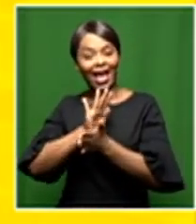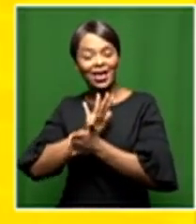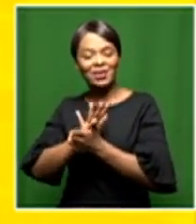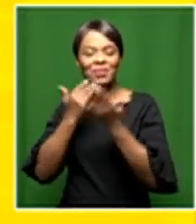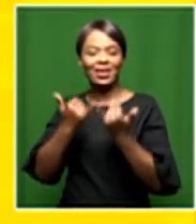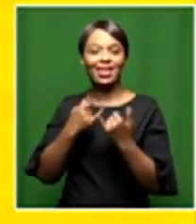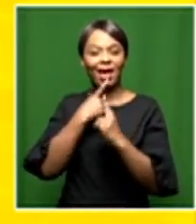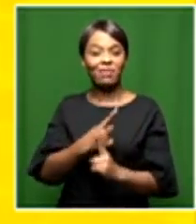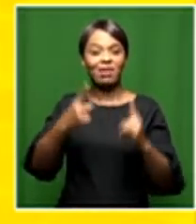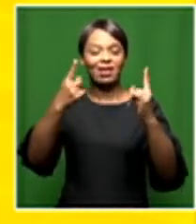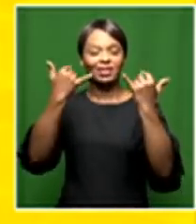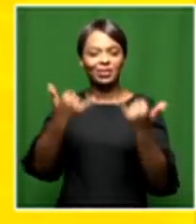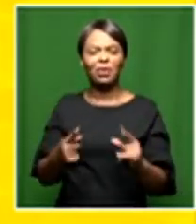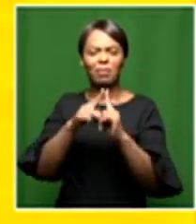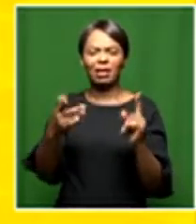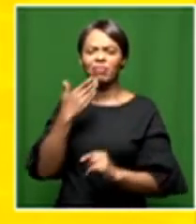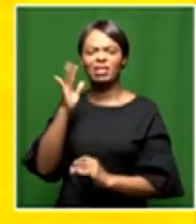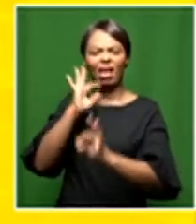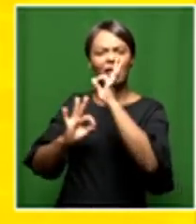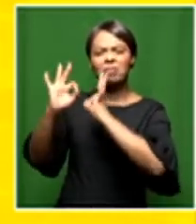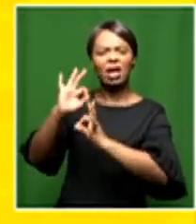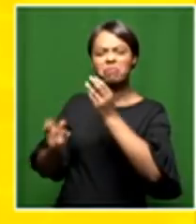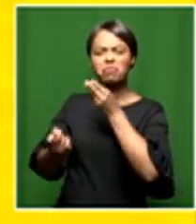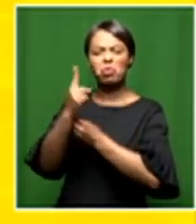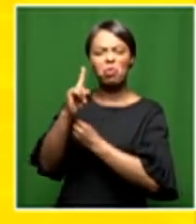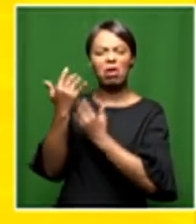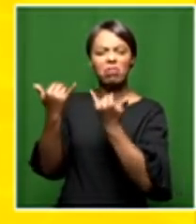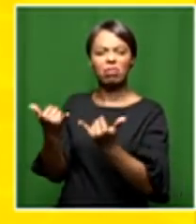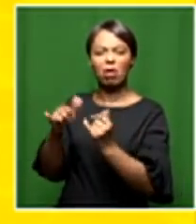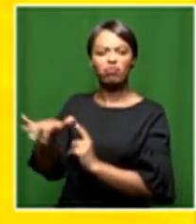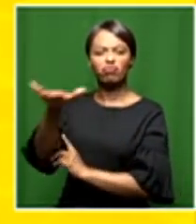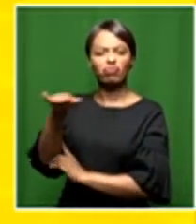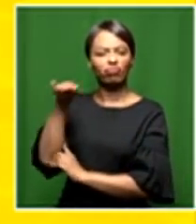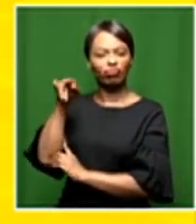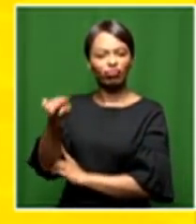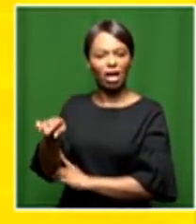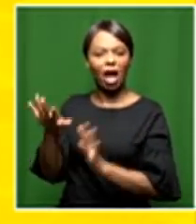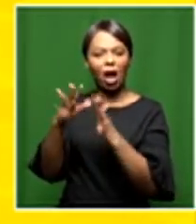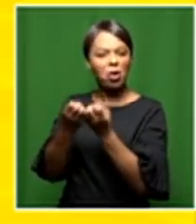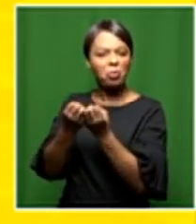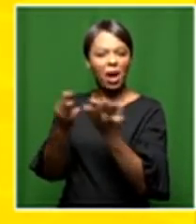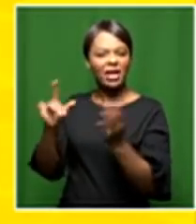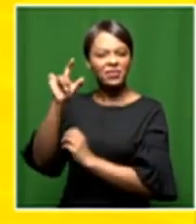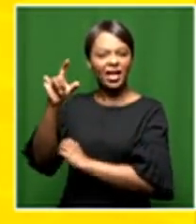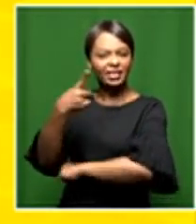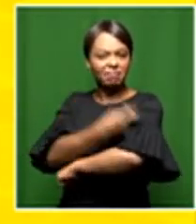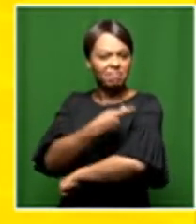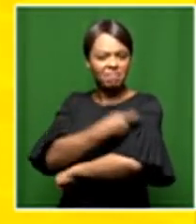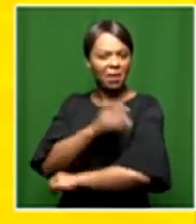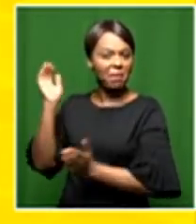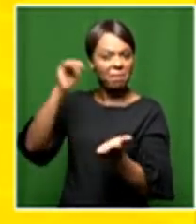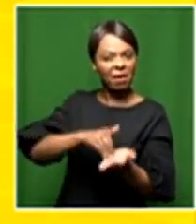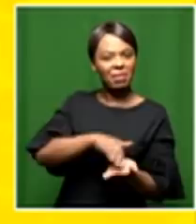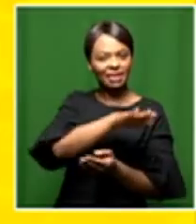particular announcement, but please give us some details and just also some clarity on exactly how many vaccine shots have arrived